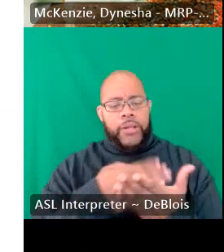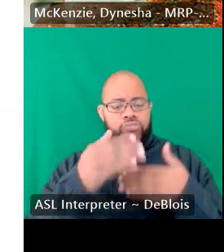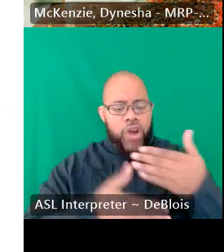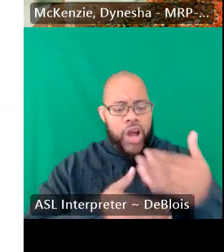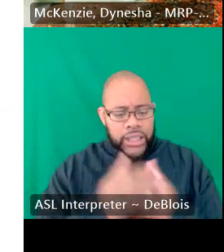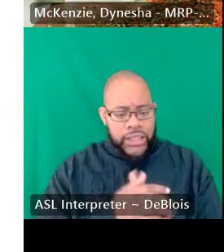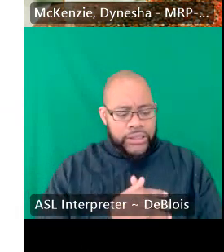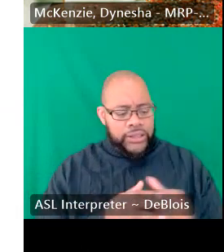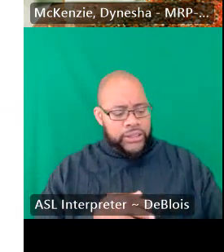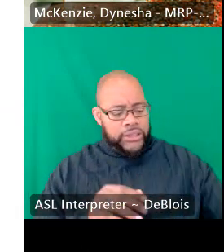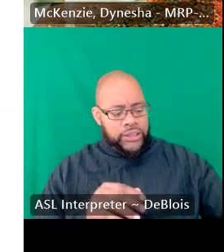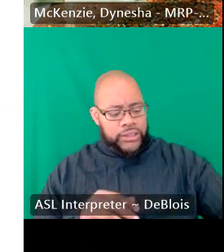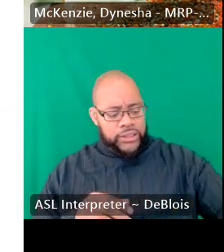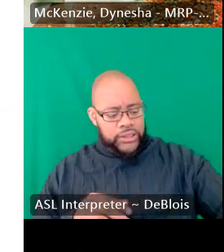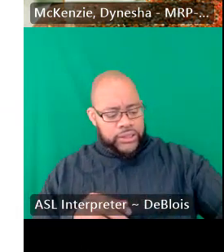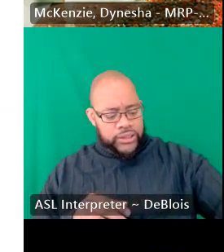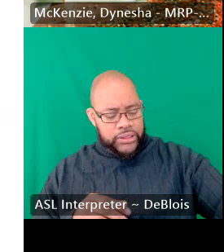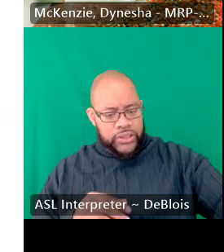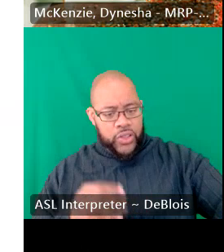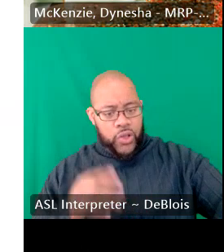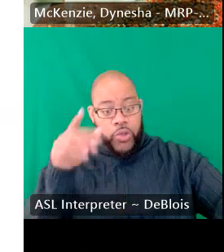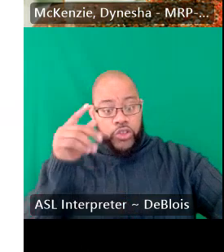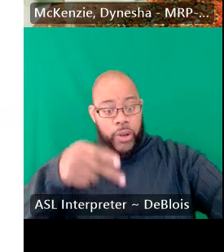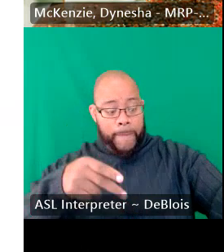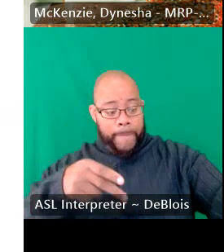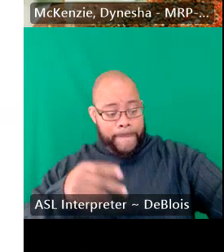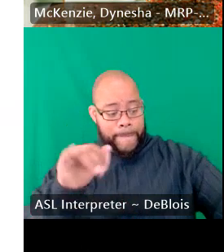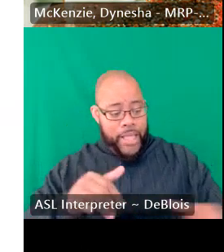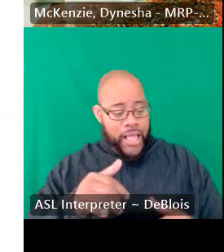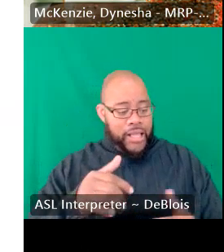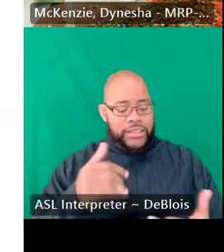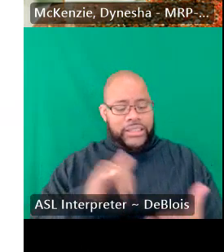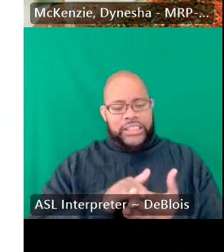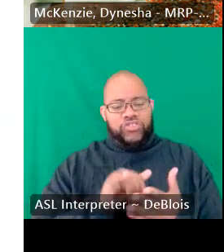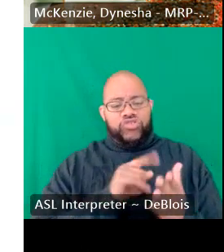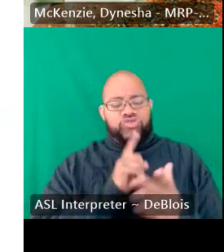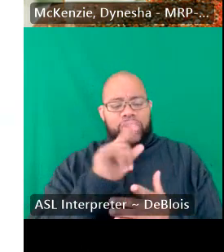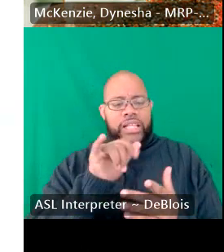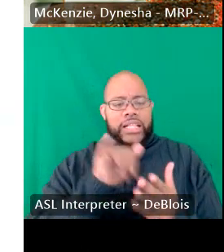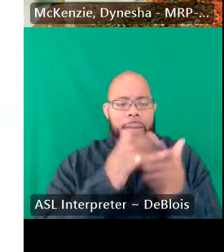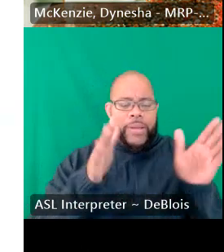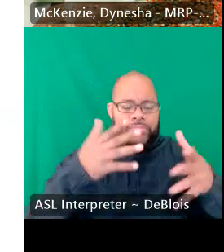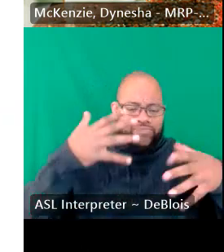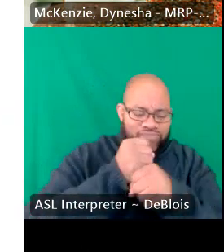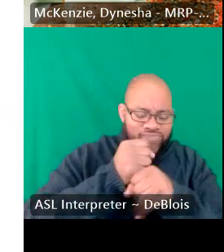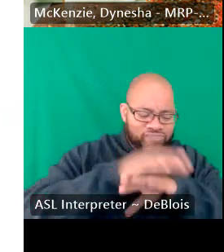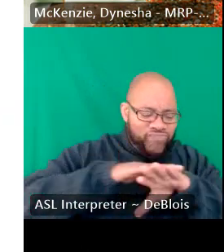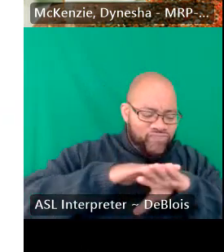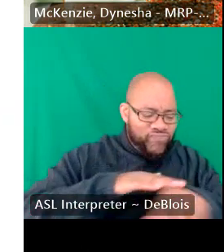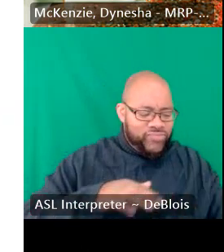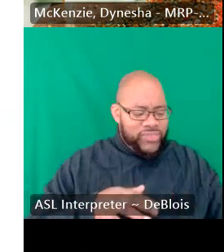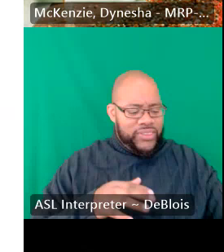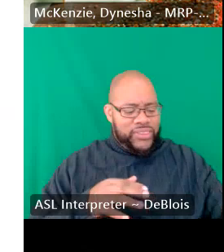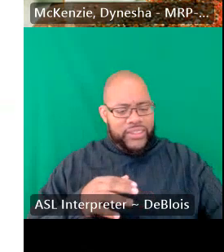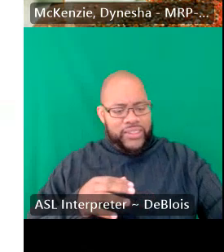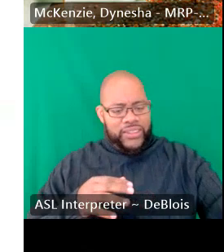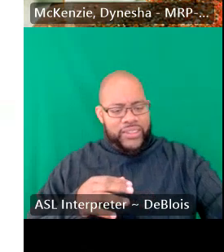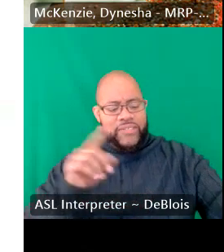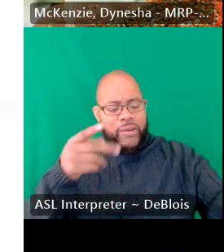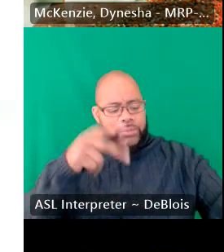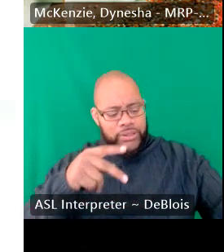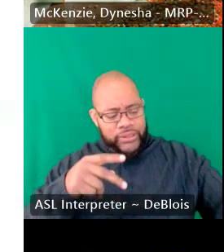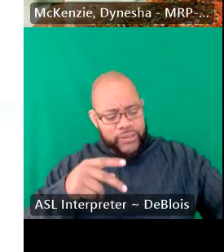And Shalini, I hope that you will jump in on here since this is sort of just a big overview, and I may have a different perspective on the